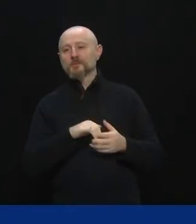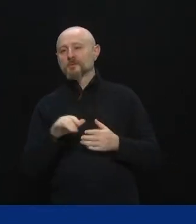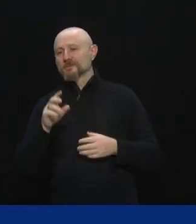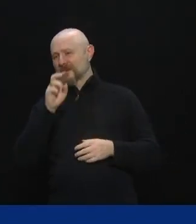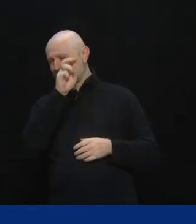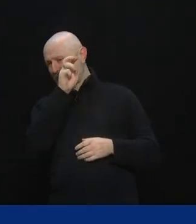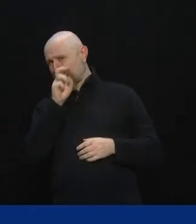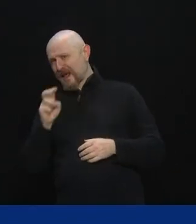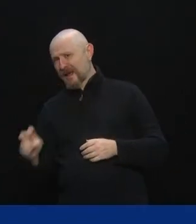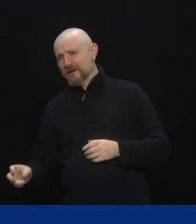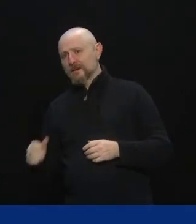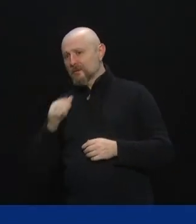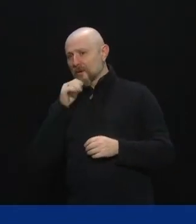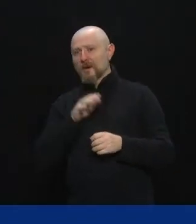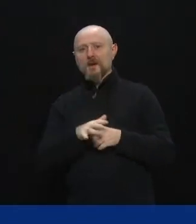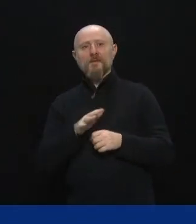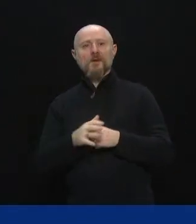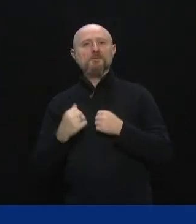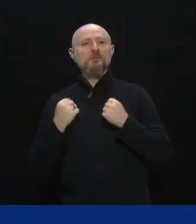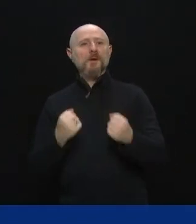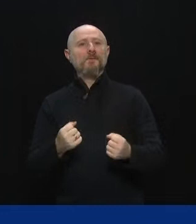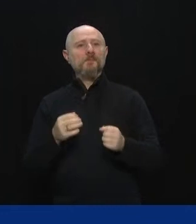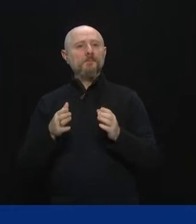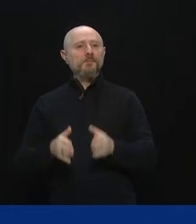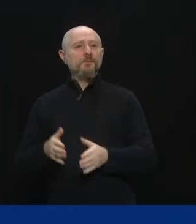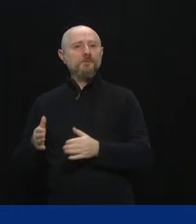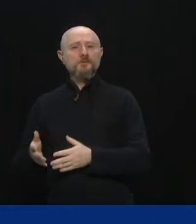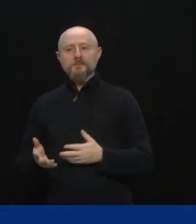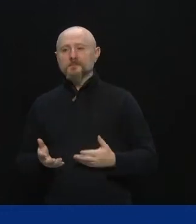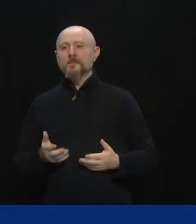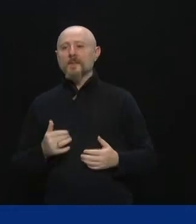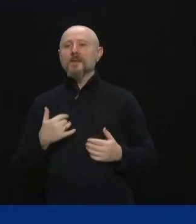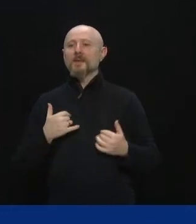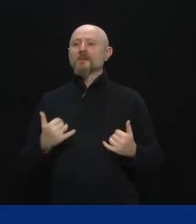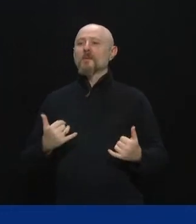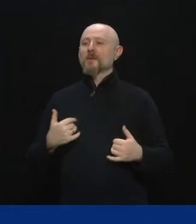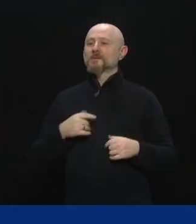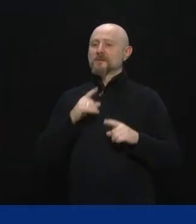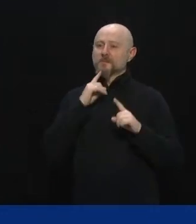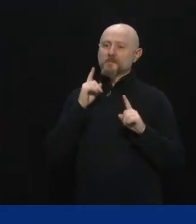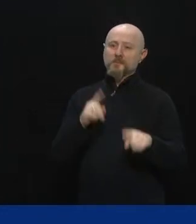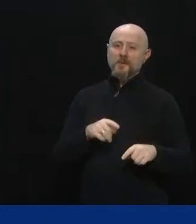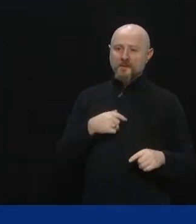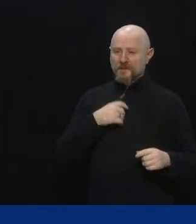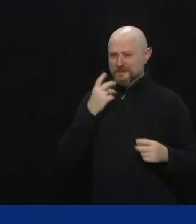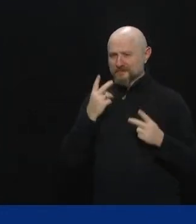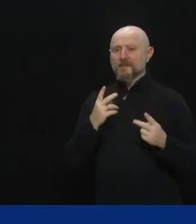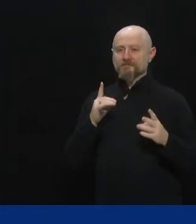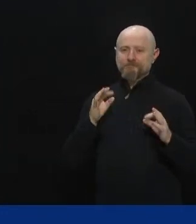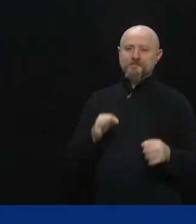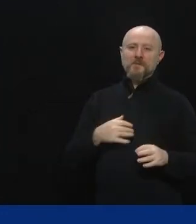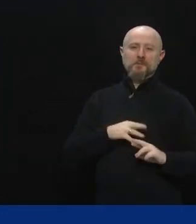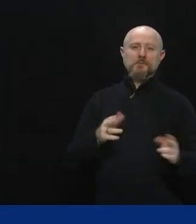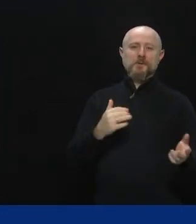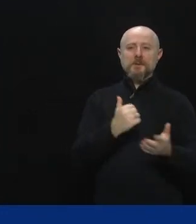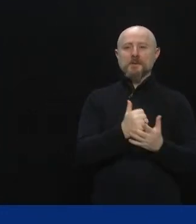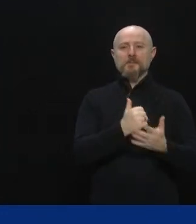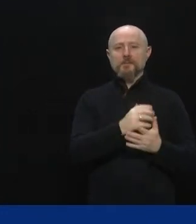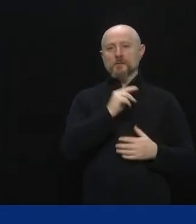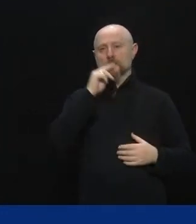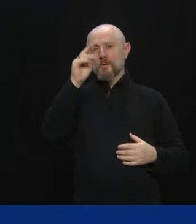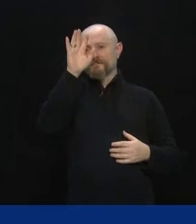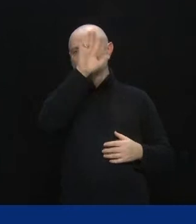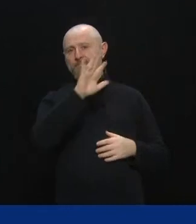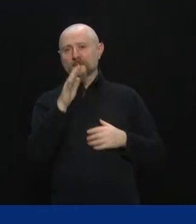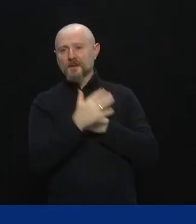they didn't have enough people to transport them. So this was in response to my on-the-ground visits where I found out that this was a real problem. And staffing,